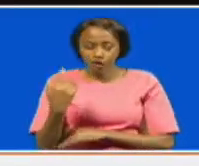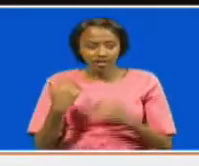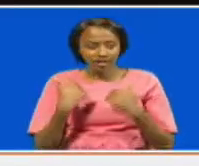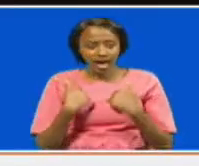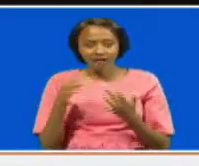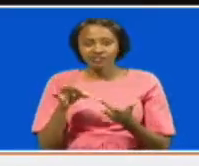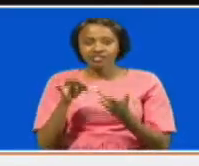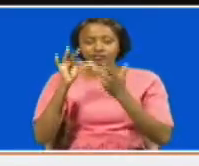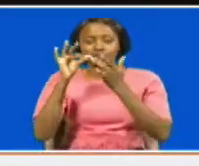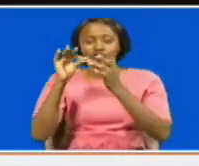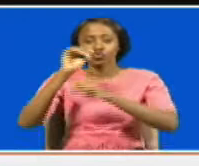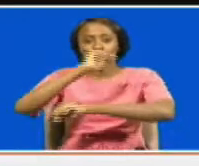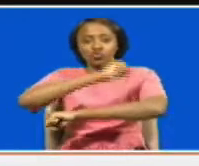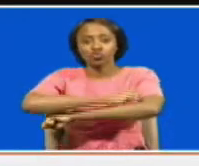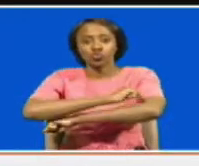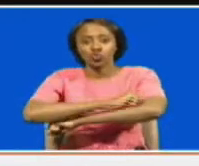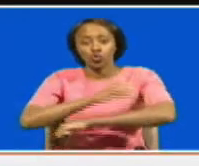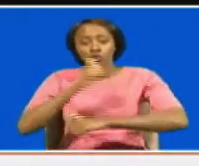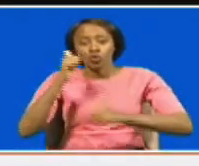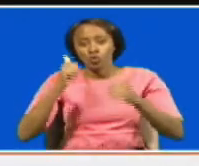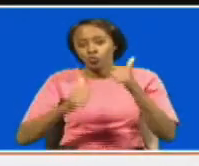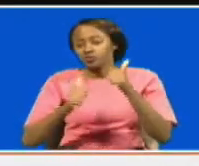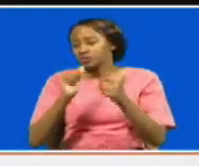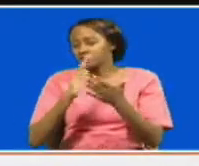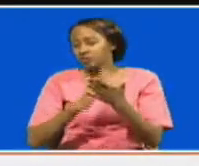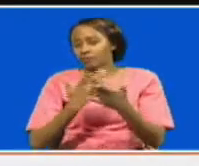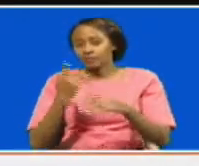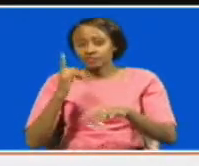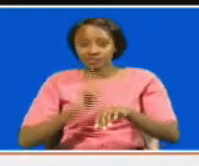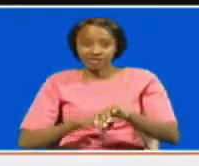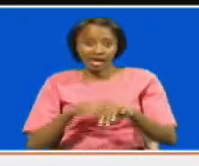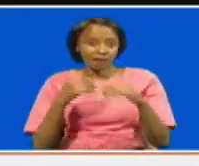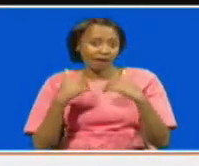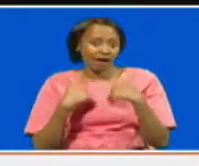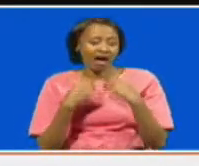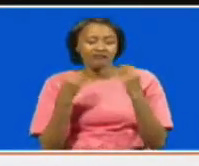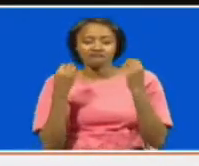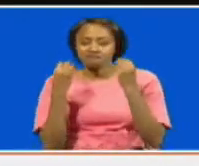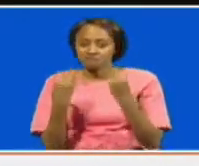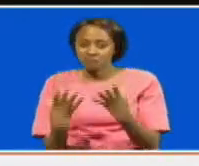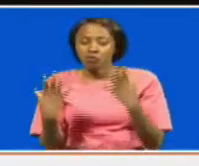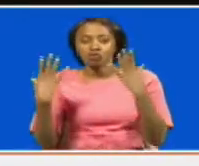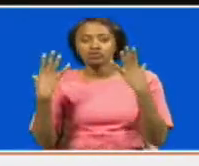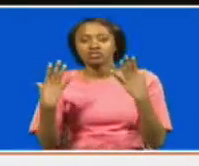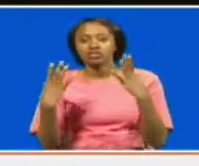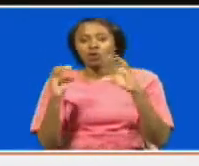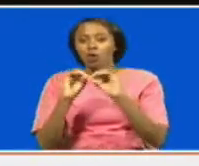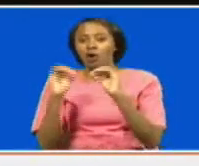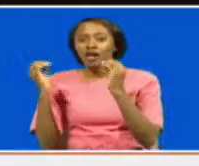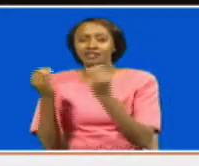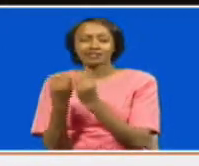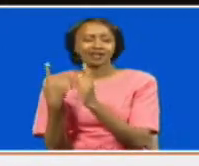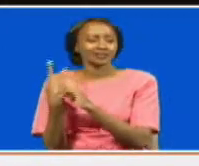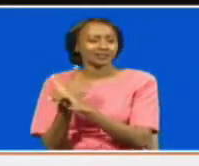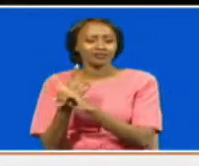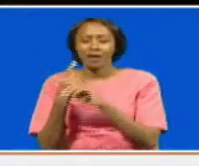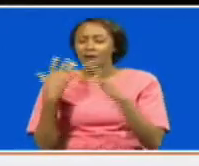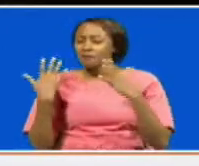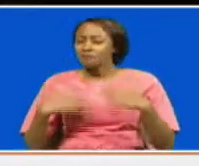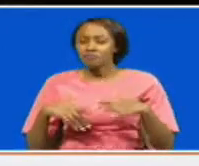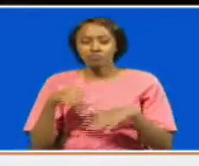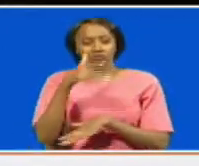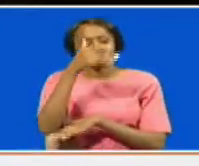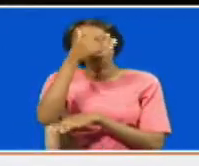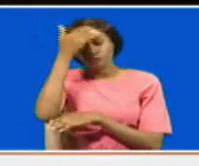region, sometimes most organizations, most people, all these other people, they normally forget.